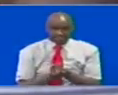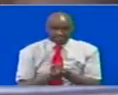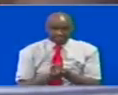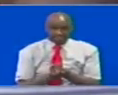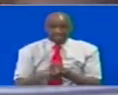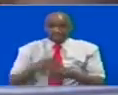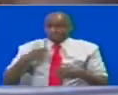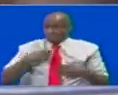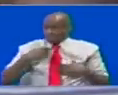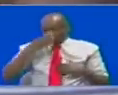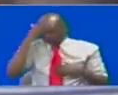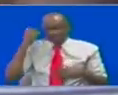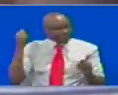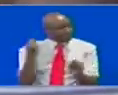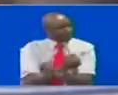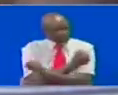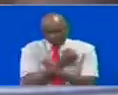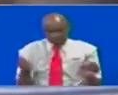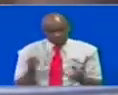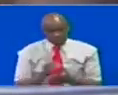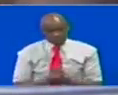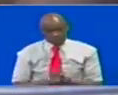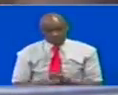I can't forget that.